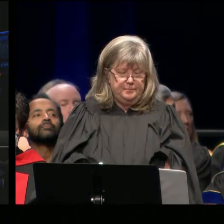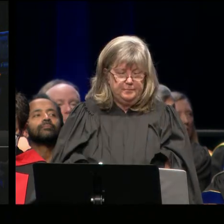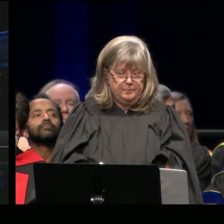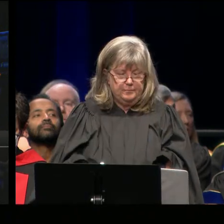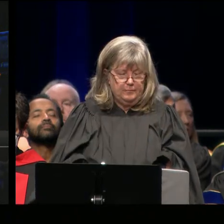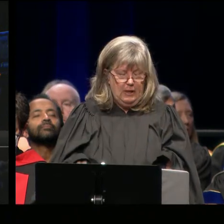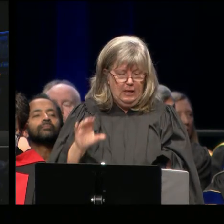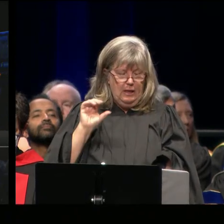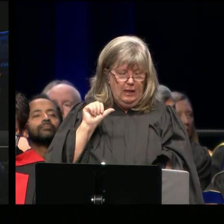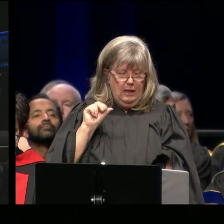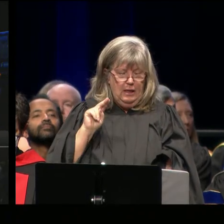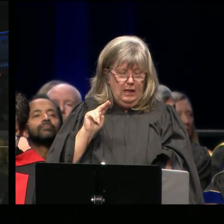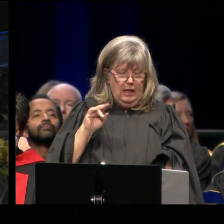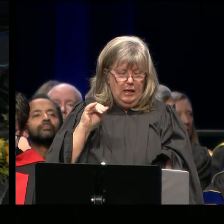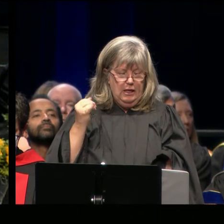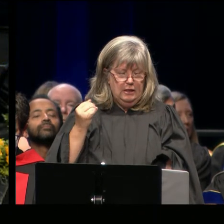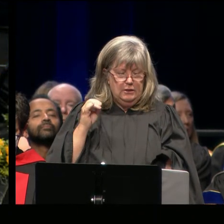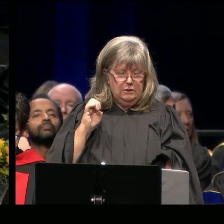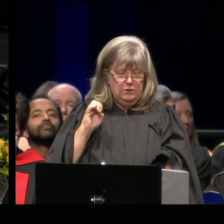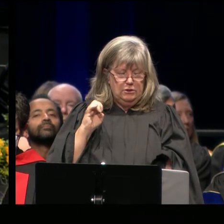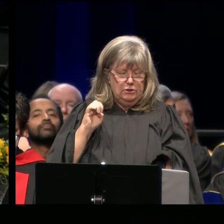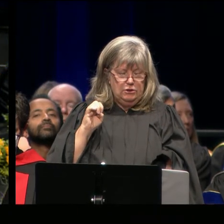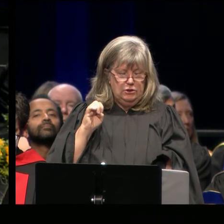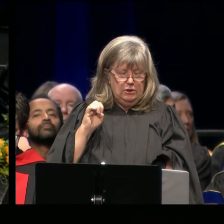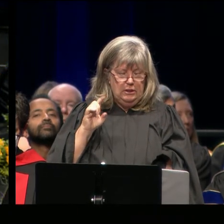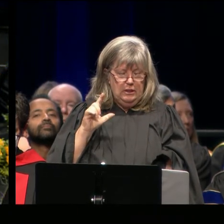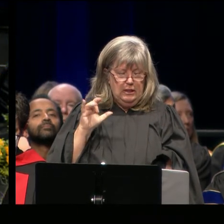Angeline Marie Auguis.